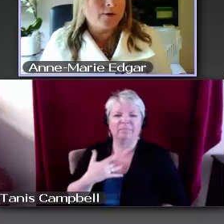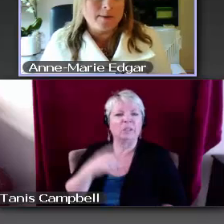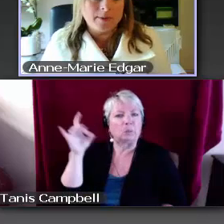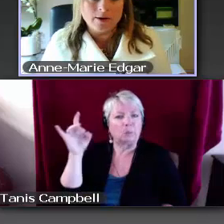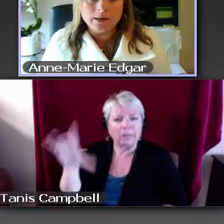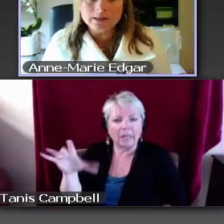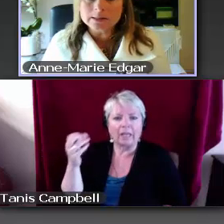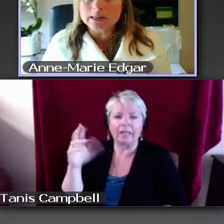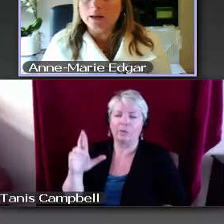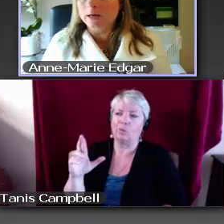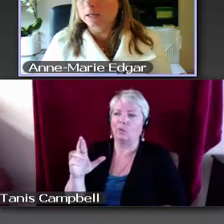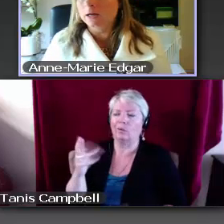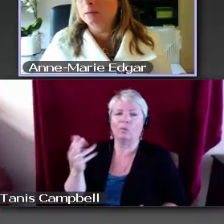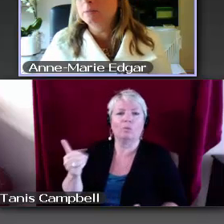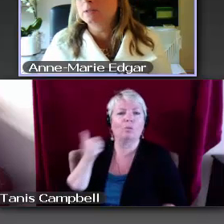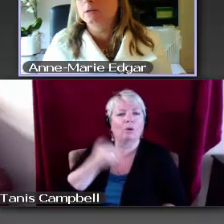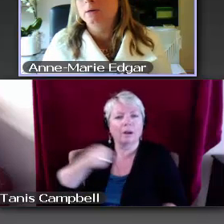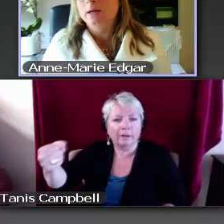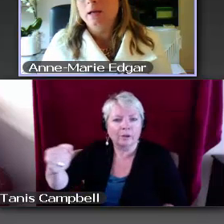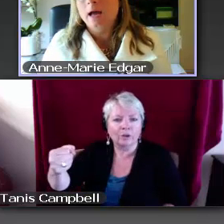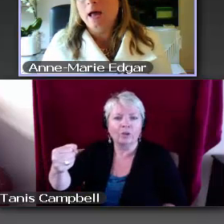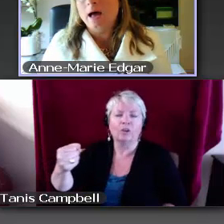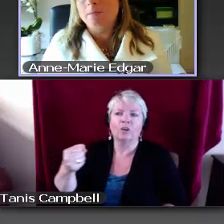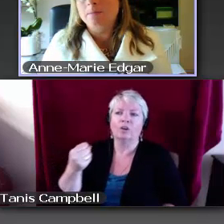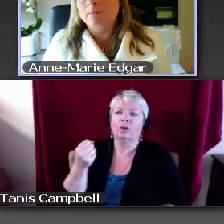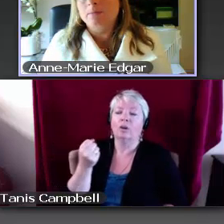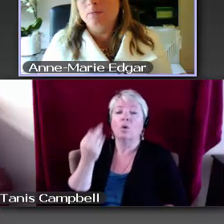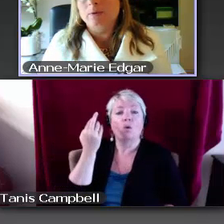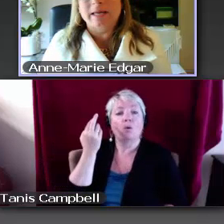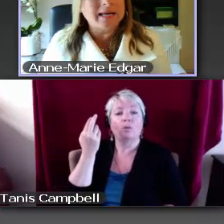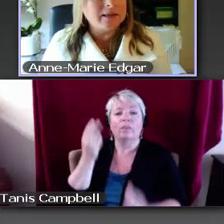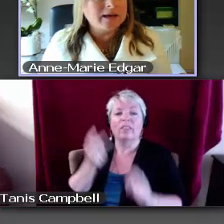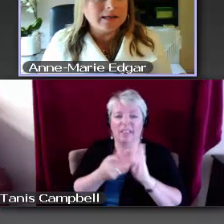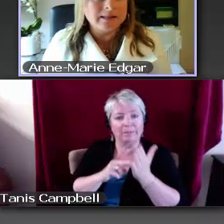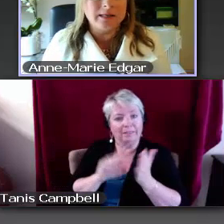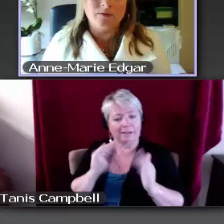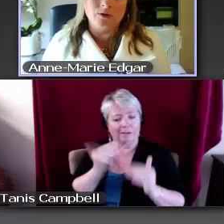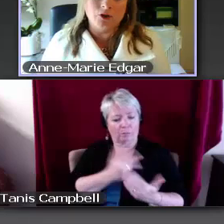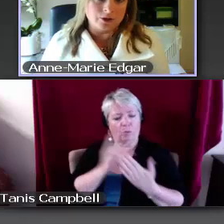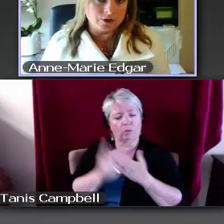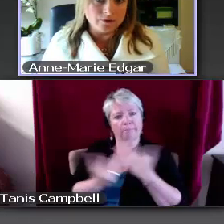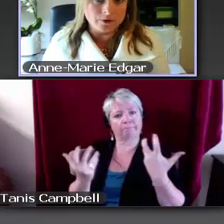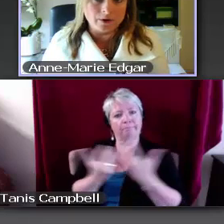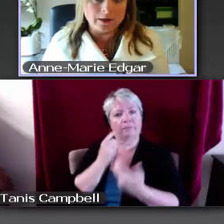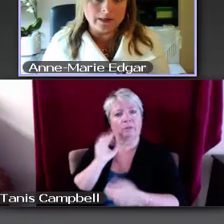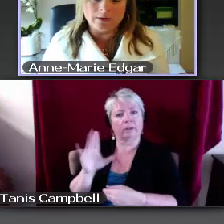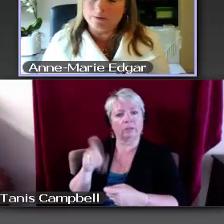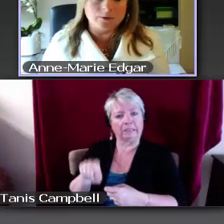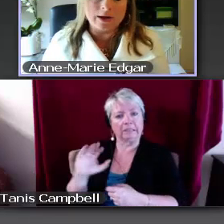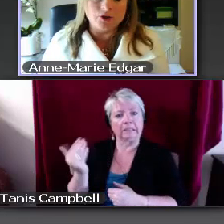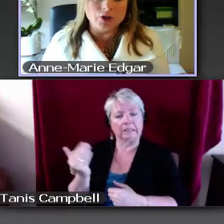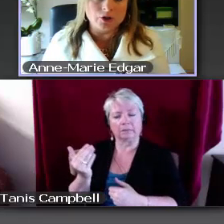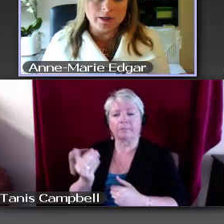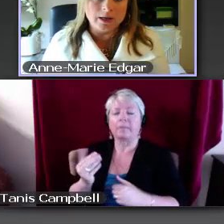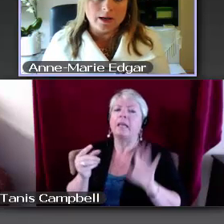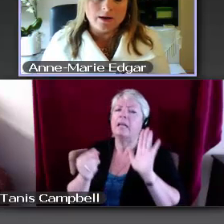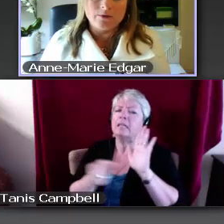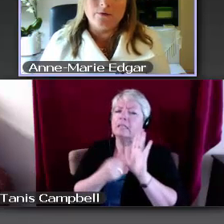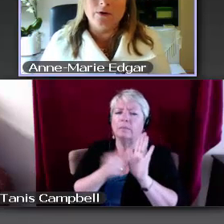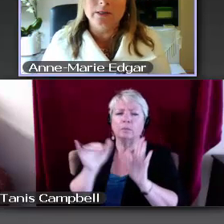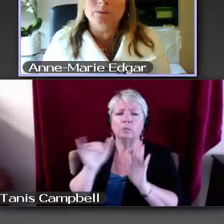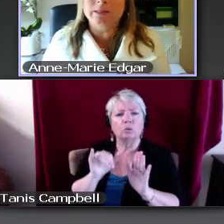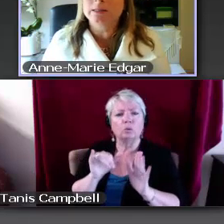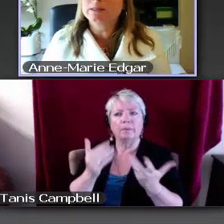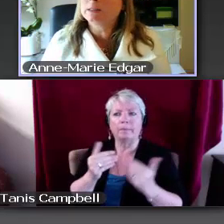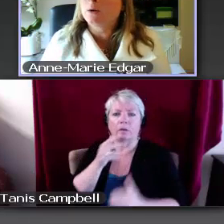aware that grandparents a lot of times are gaining the custody of their children for grandchildren